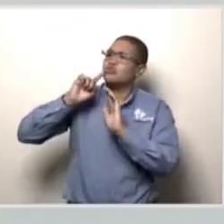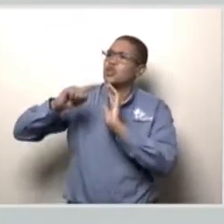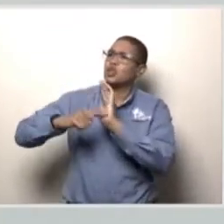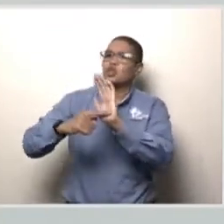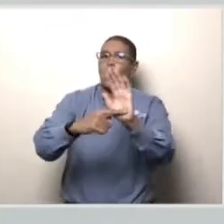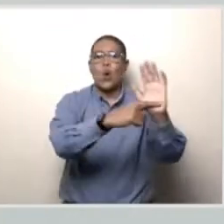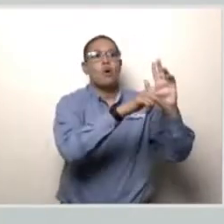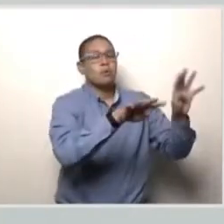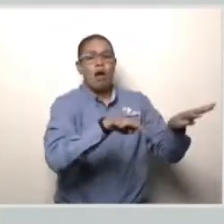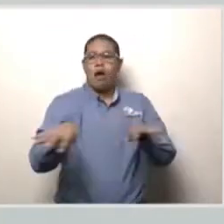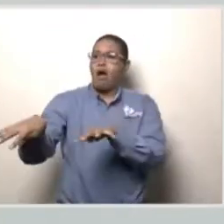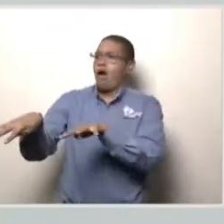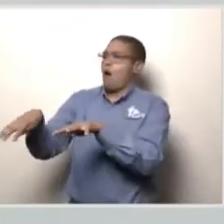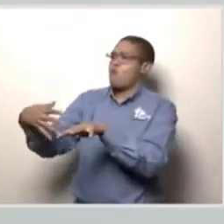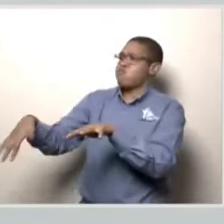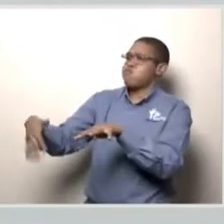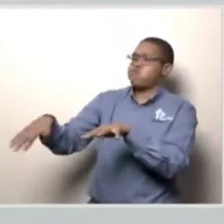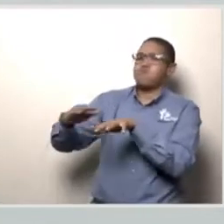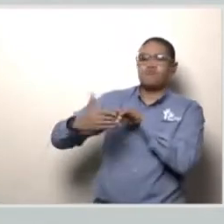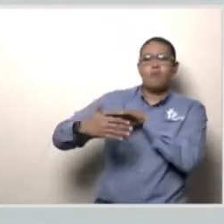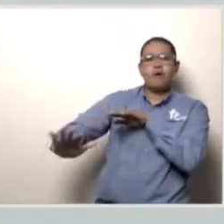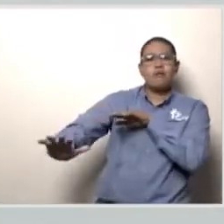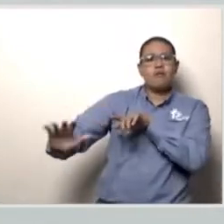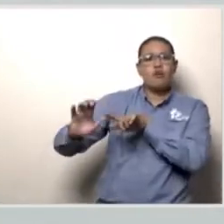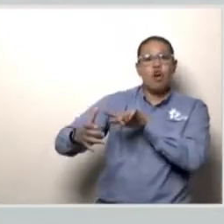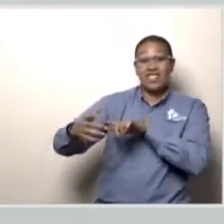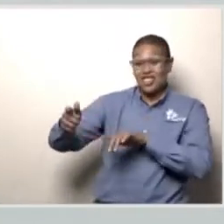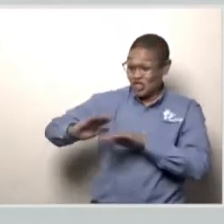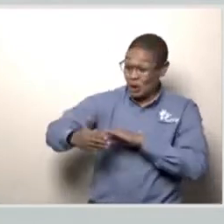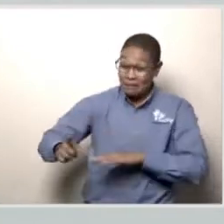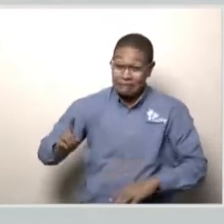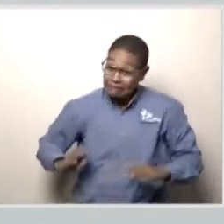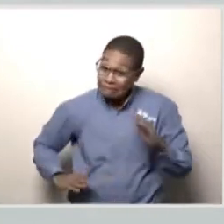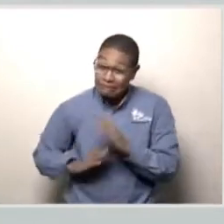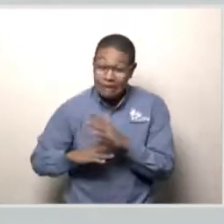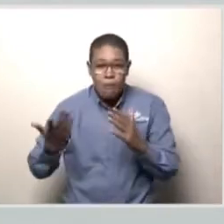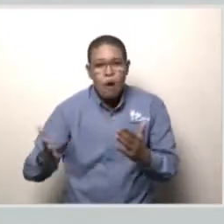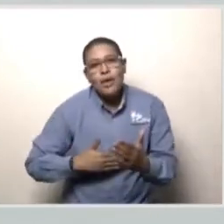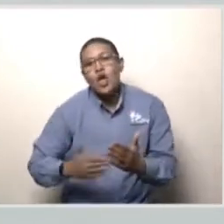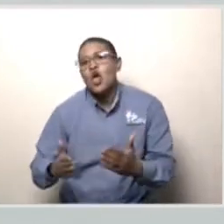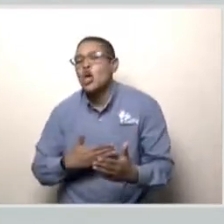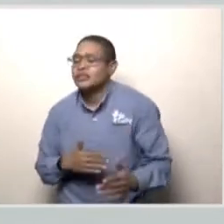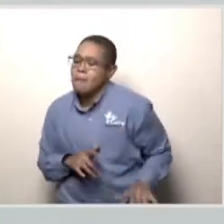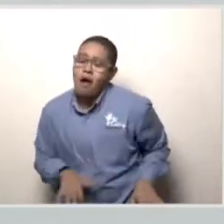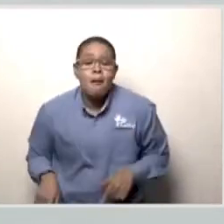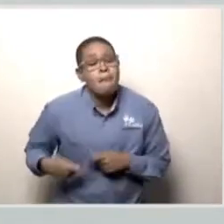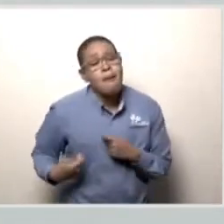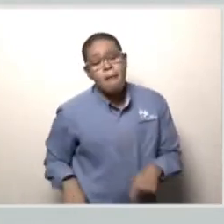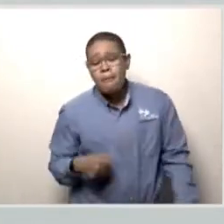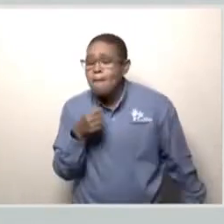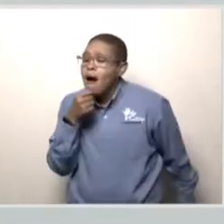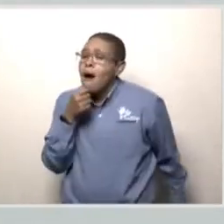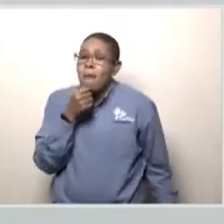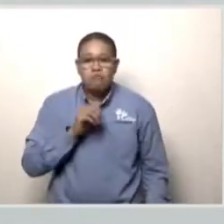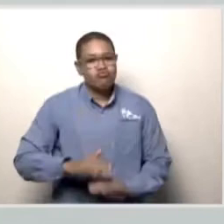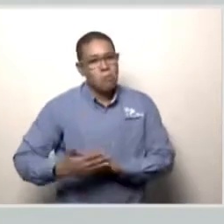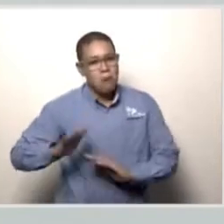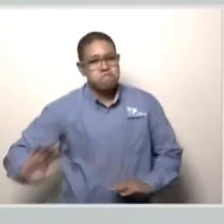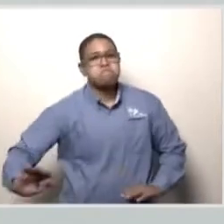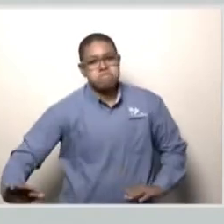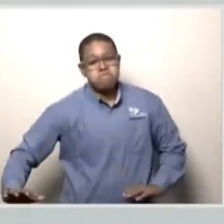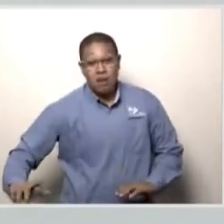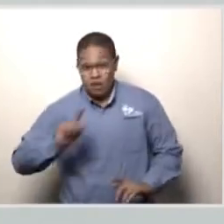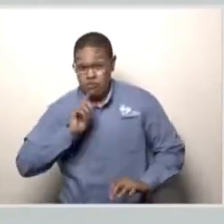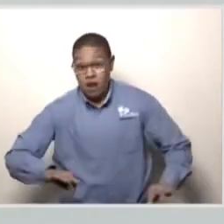showcase. And for Jamaica, music is such an important part of our culture. More than